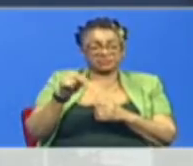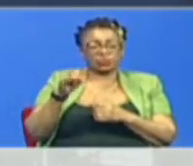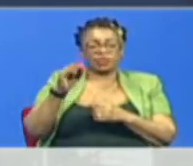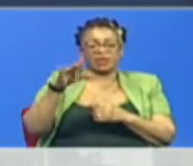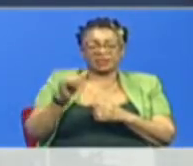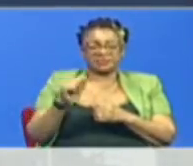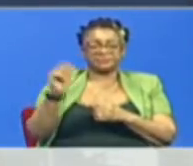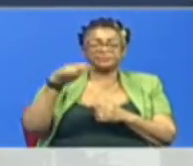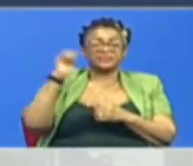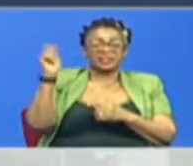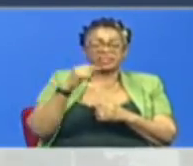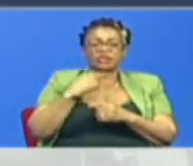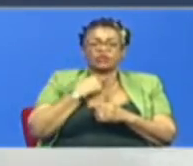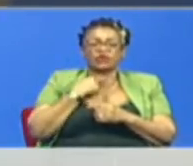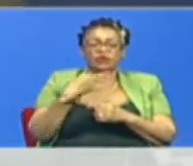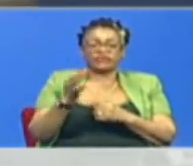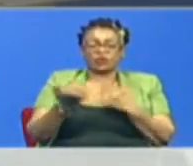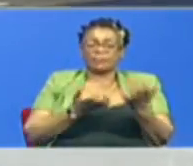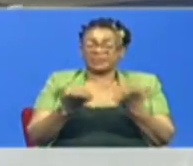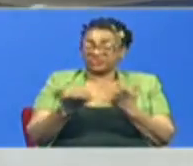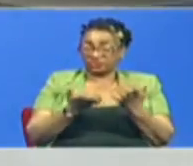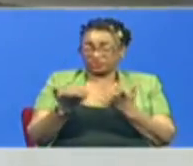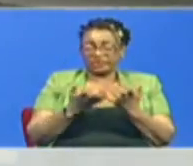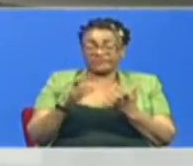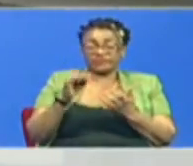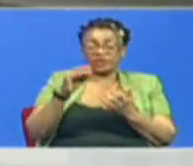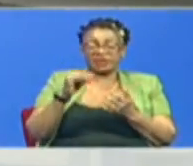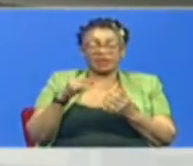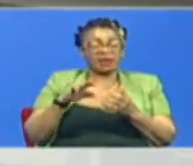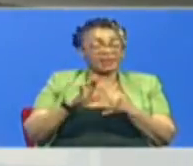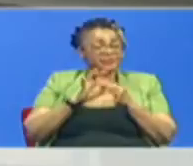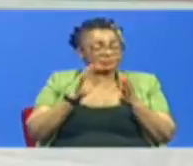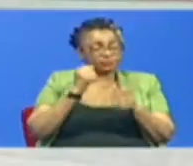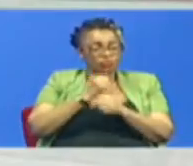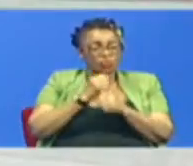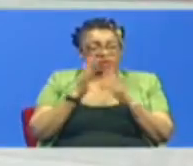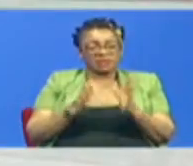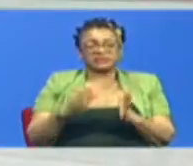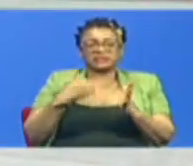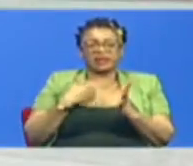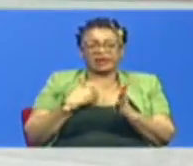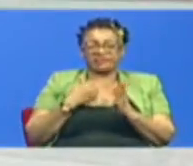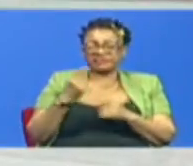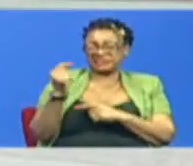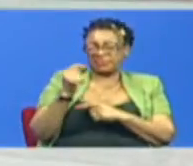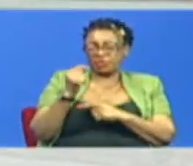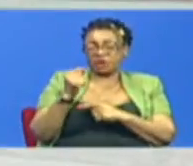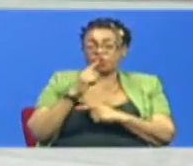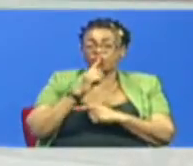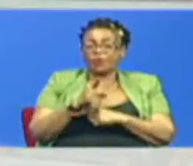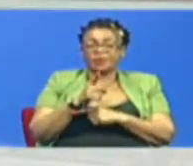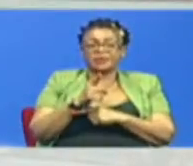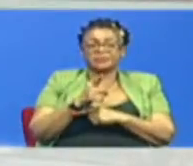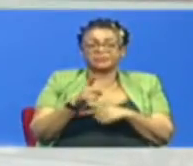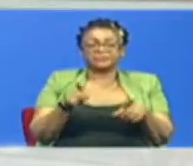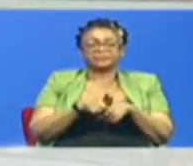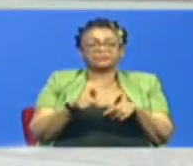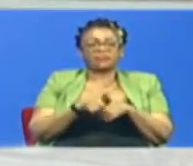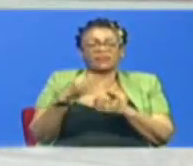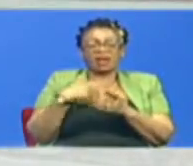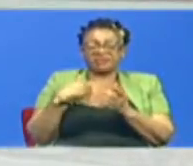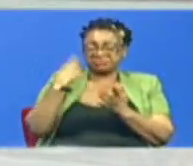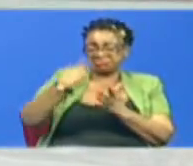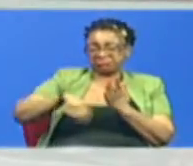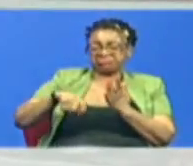Kenya Union of Commercial, Food and Allied Workers has secured temporary restraining orders, halting pay cuts planned by